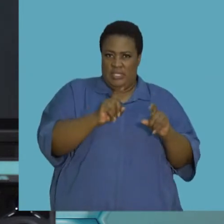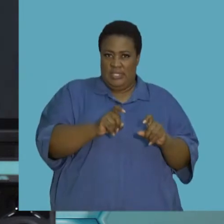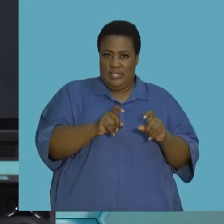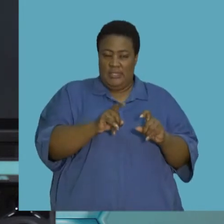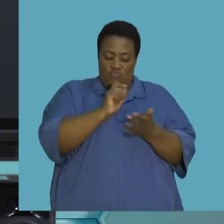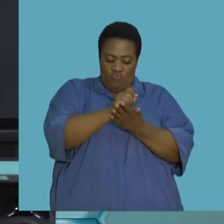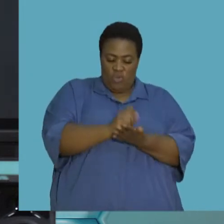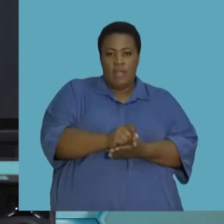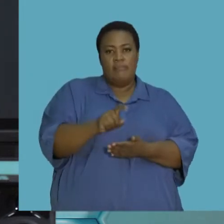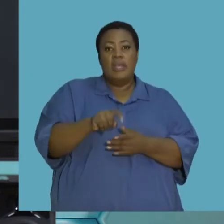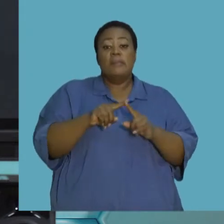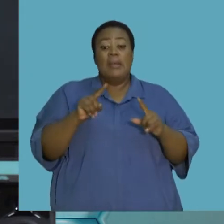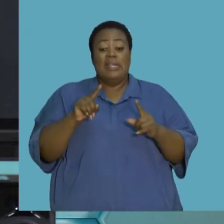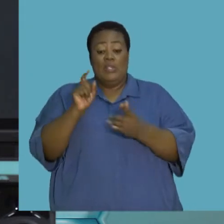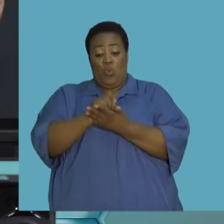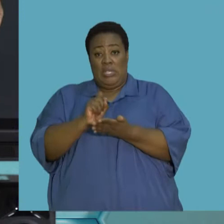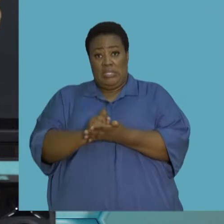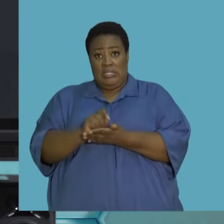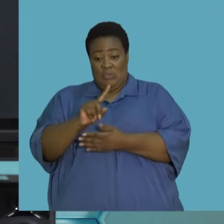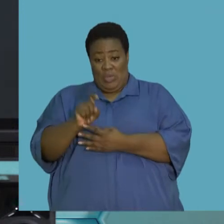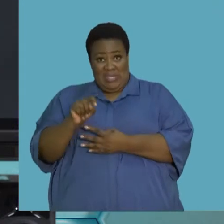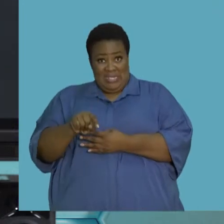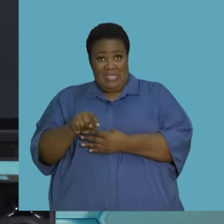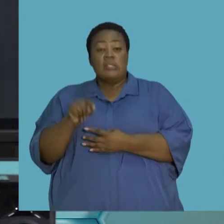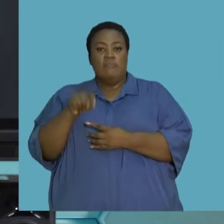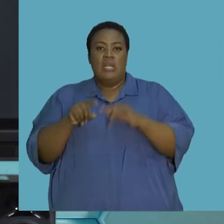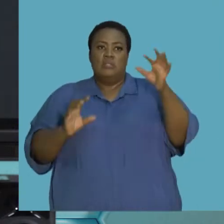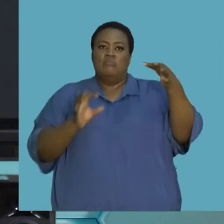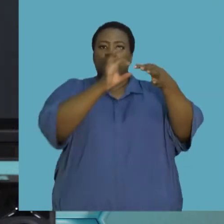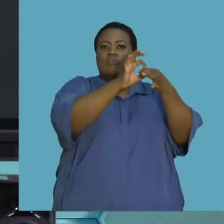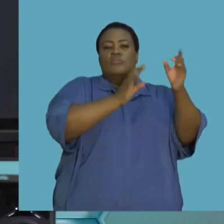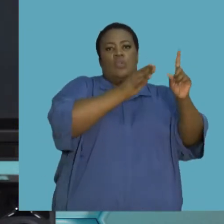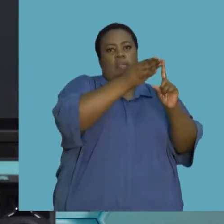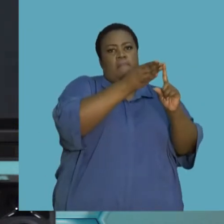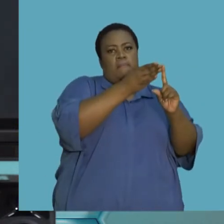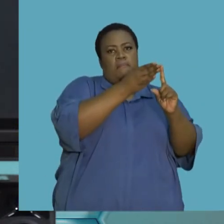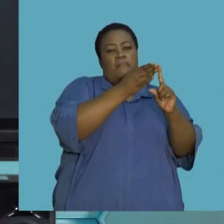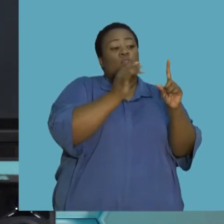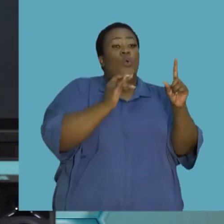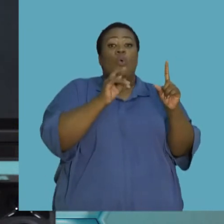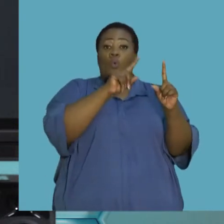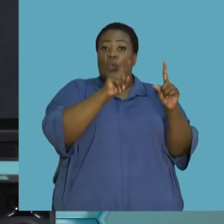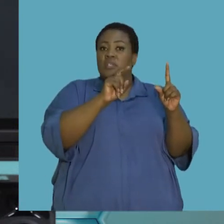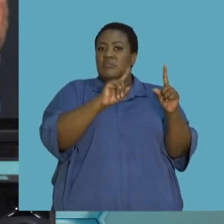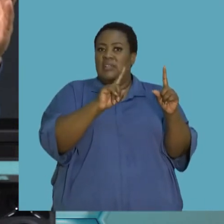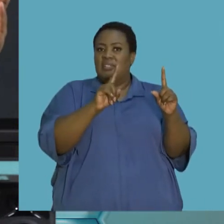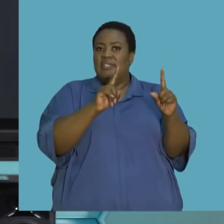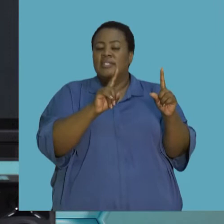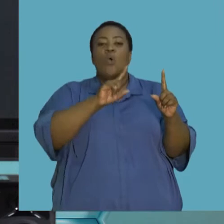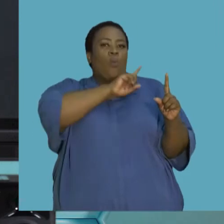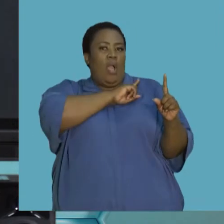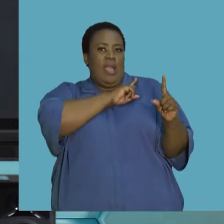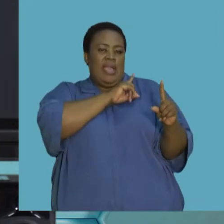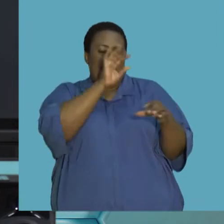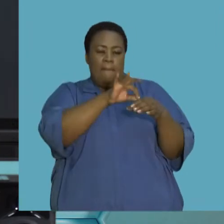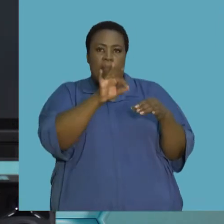the aim. So the aim would be to investigate why plants grow upwards. And that's very clear.